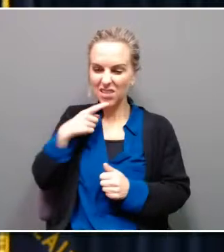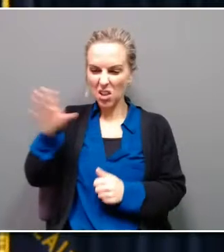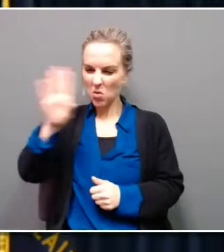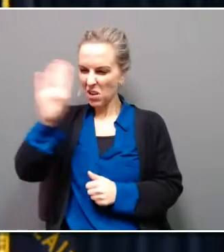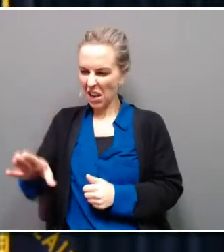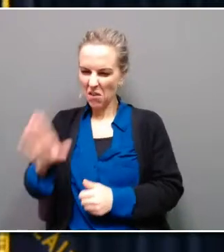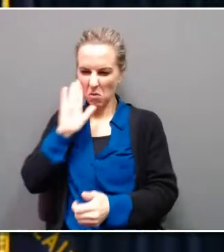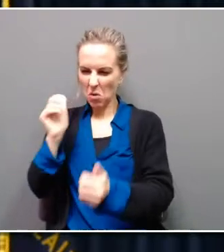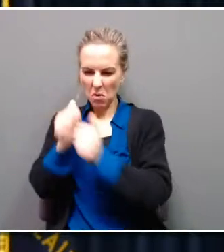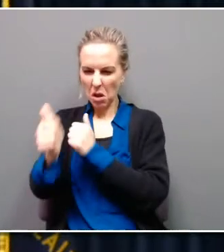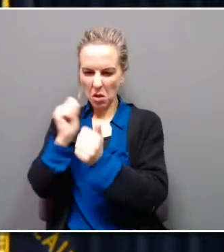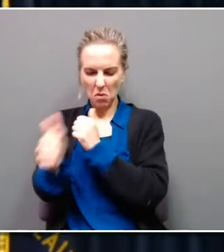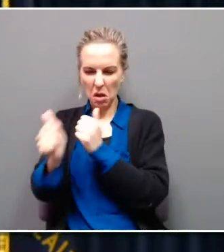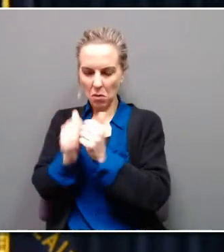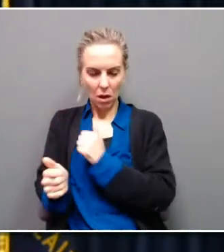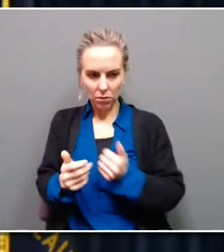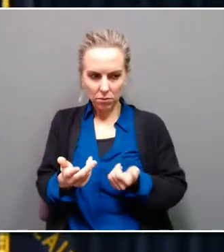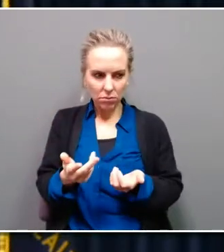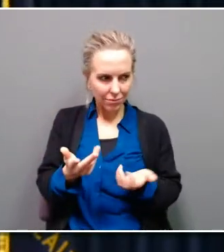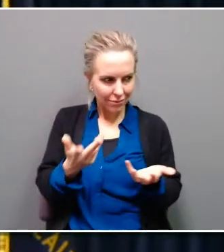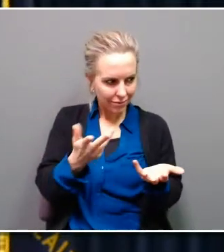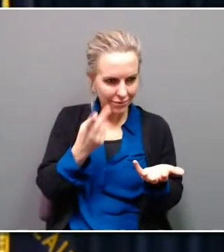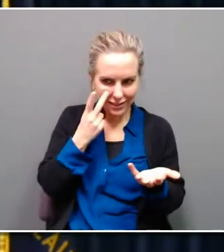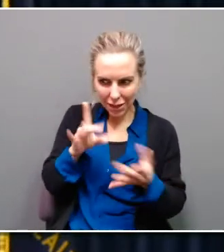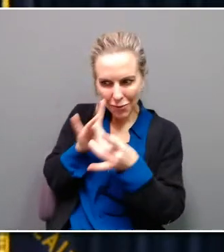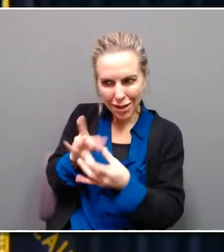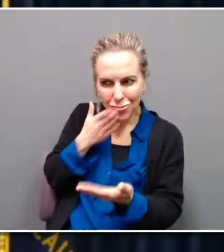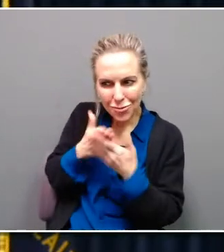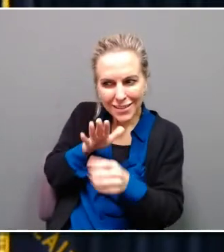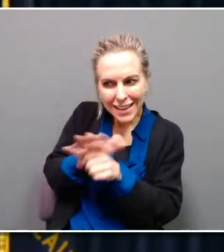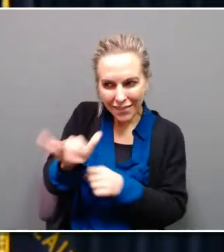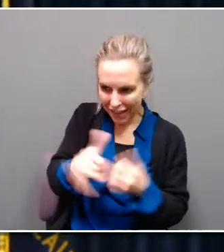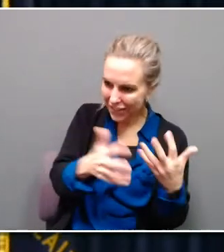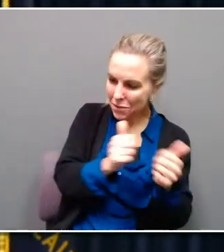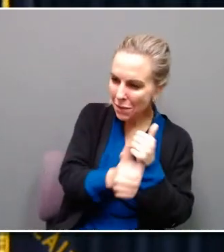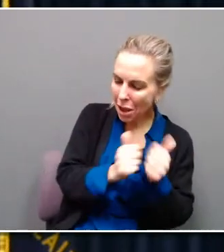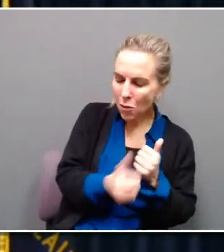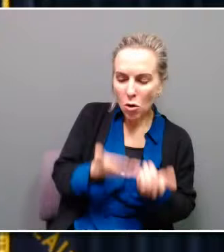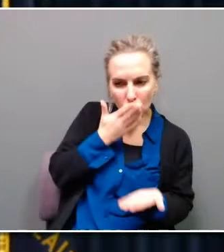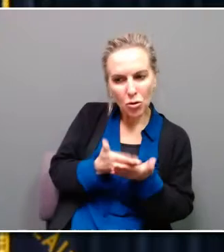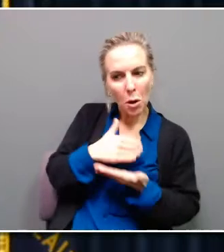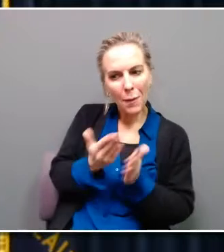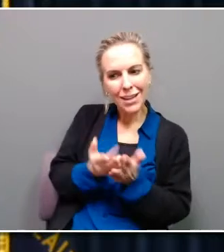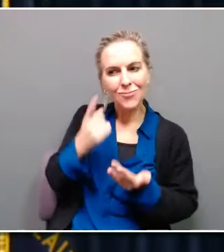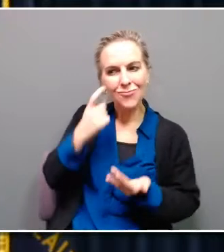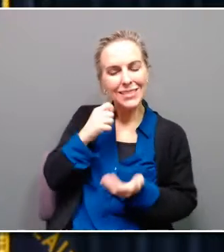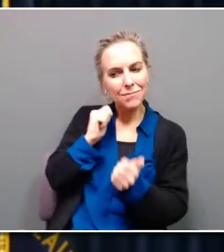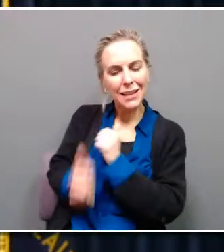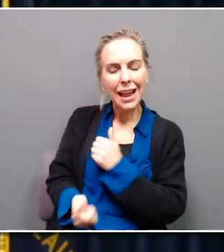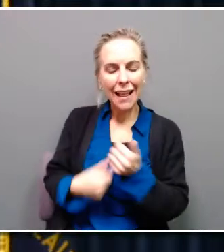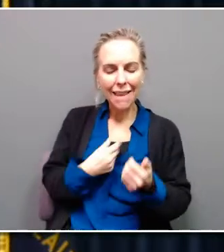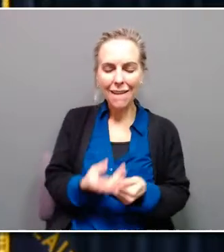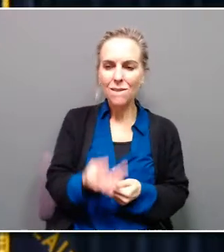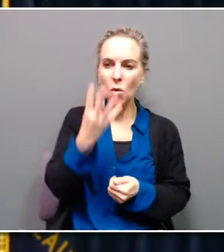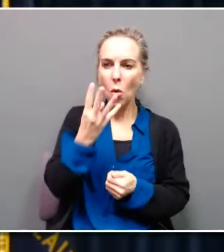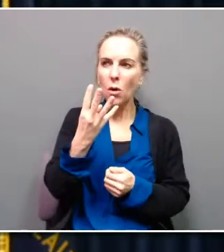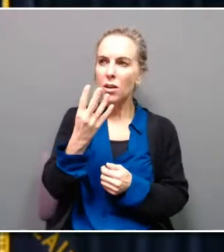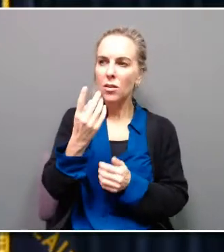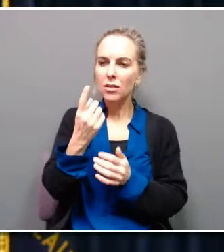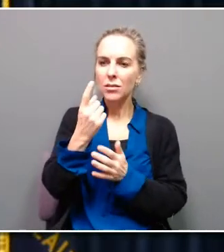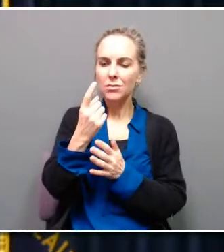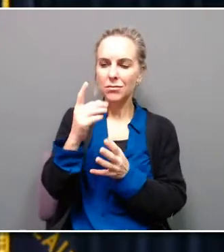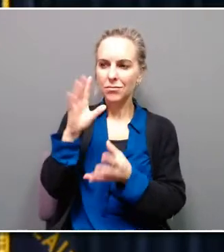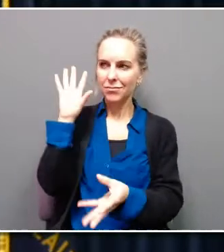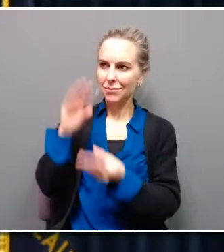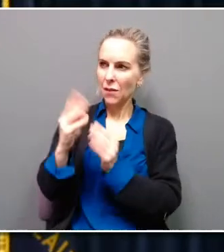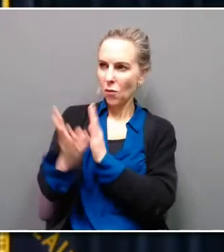the relationship was good enough to get them passed. We got a good budget passed the last time. We had, I think, 4 one-hour meetings with the Senate